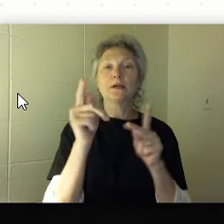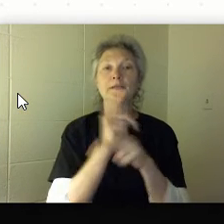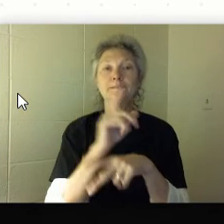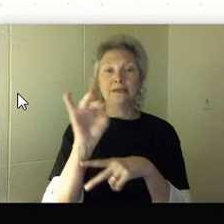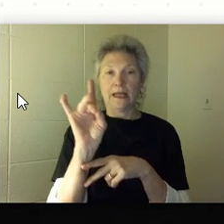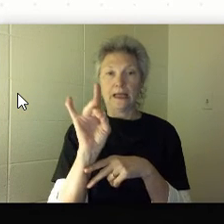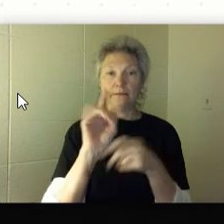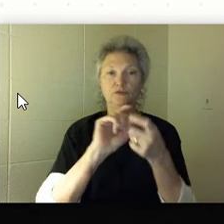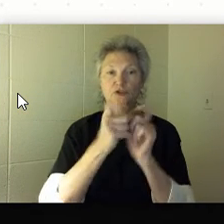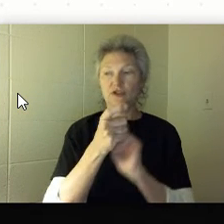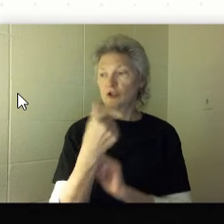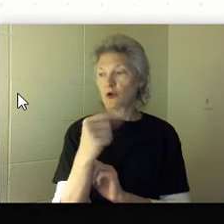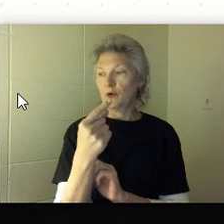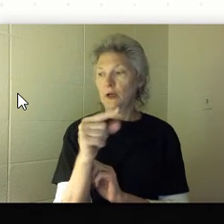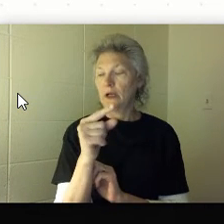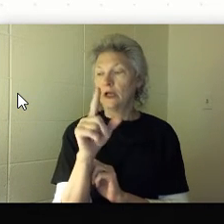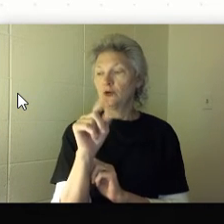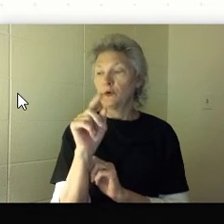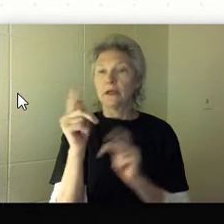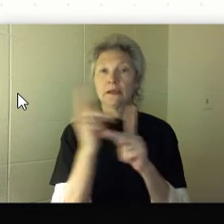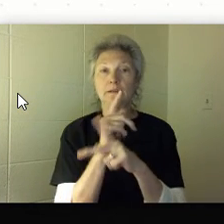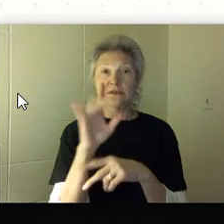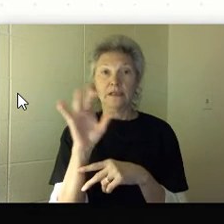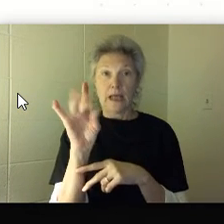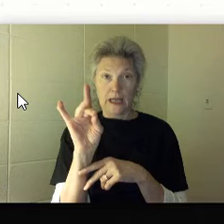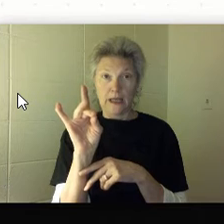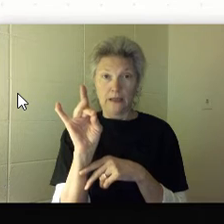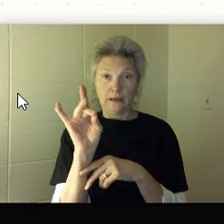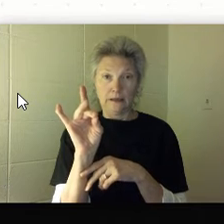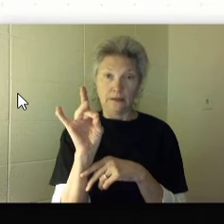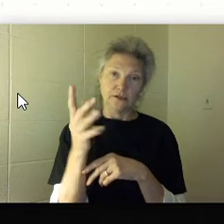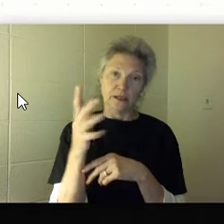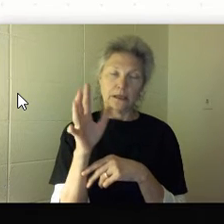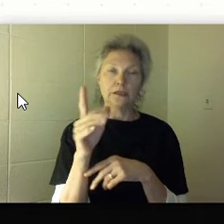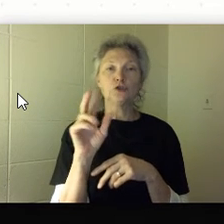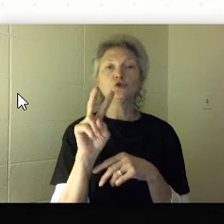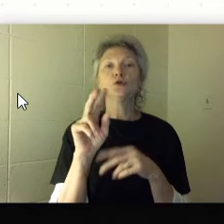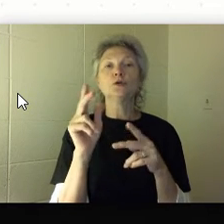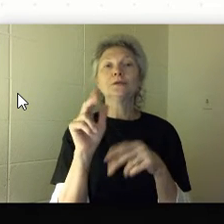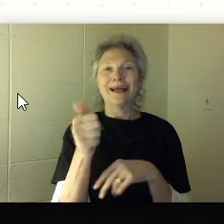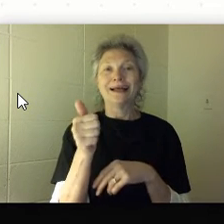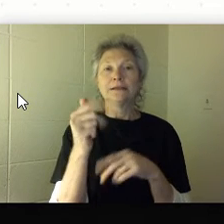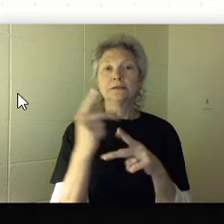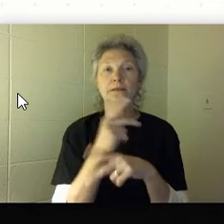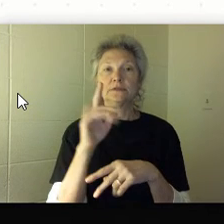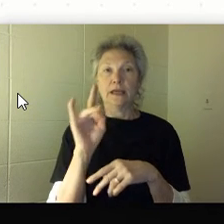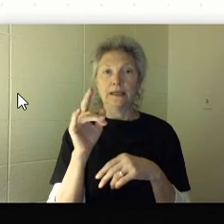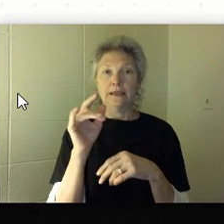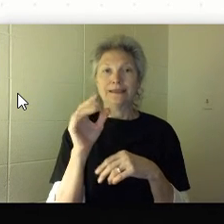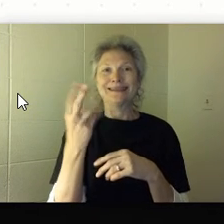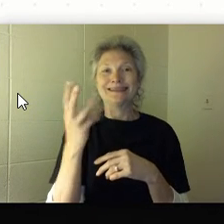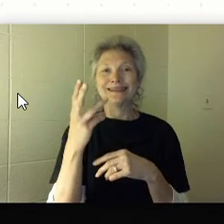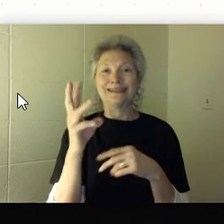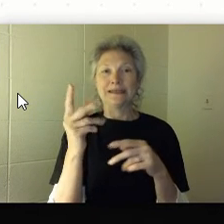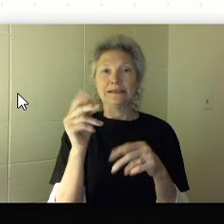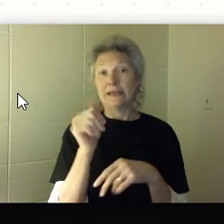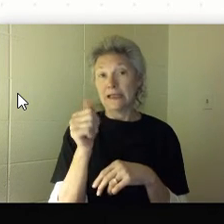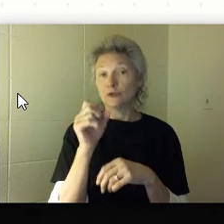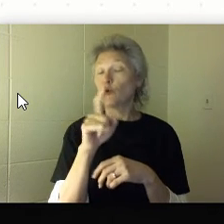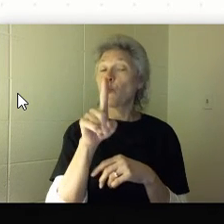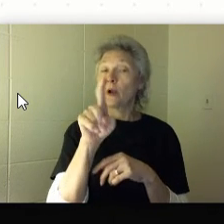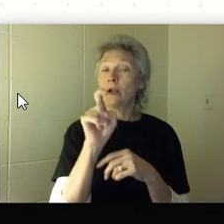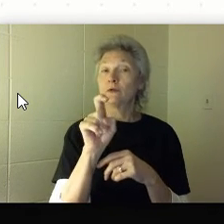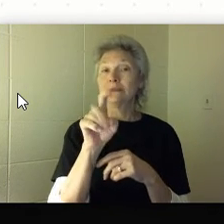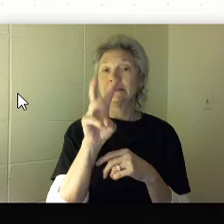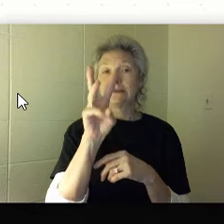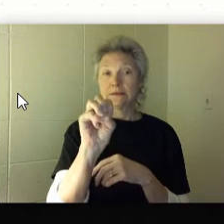switch to green. 20 times 8, well, that would be like 2 tens times 8, which is 16 tens or